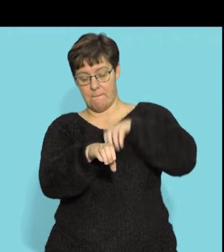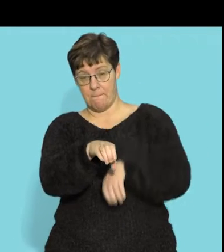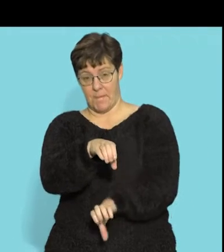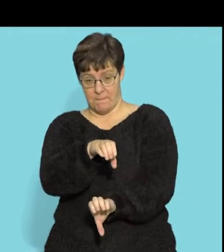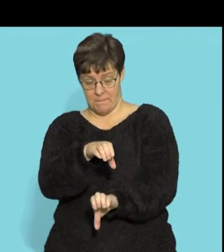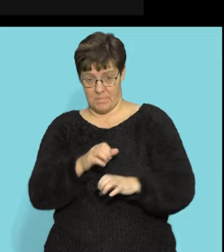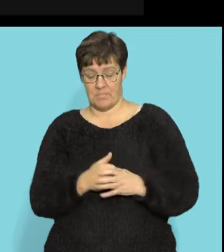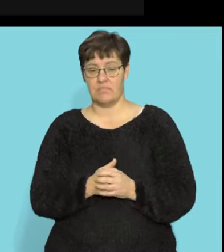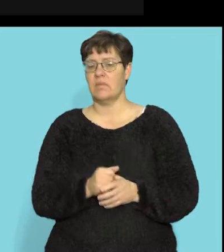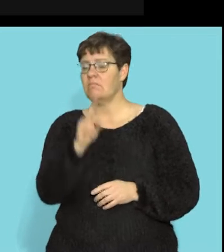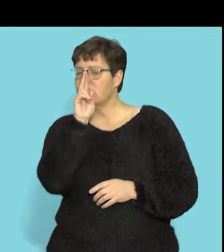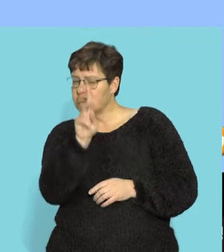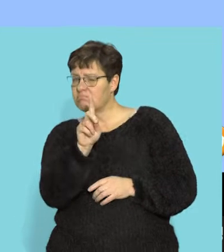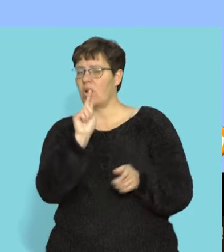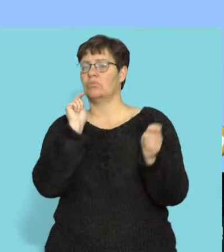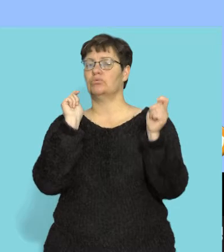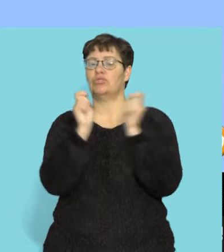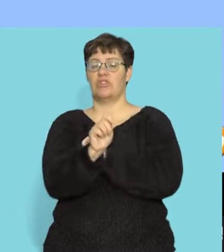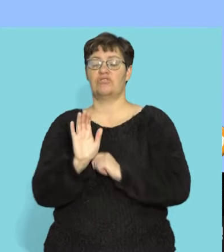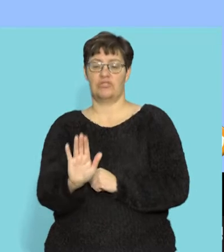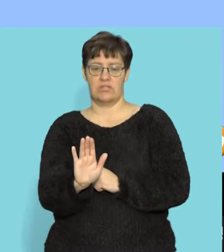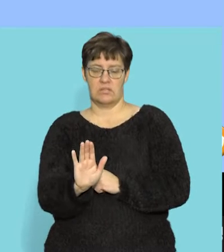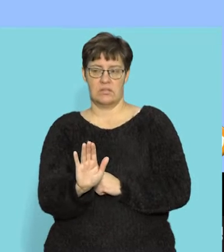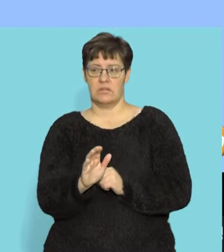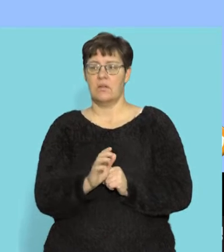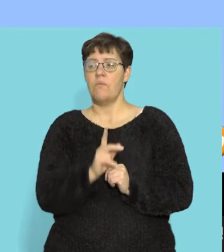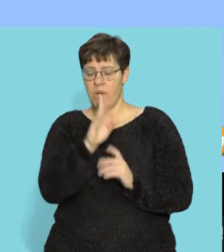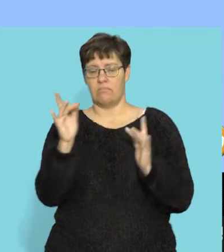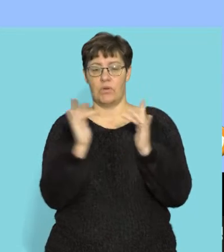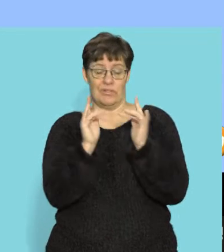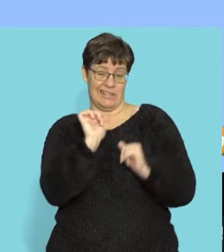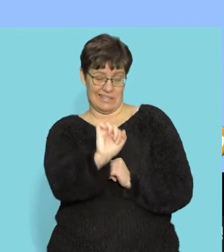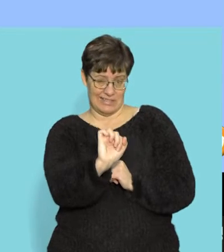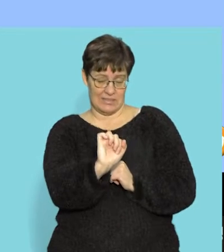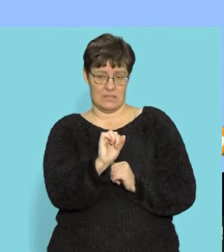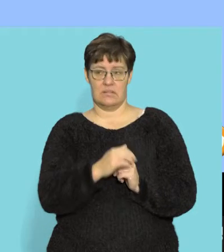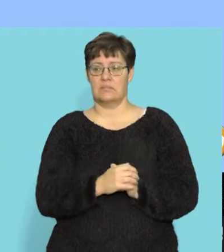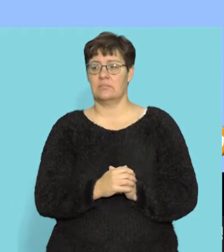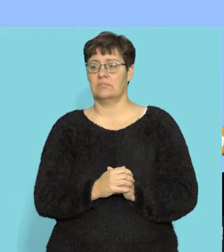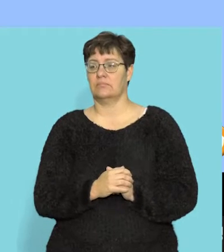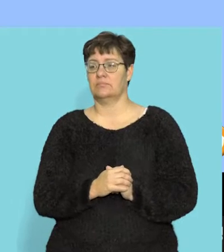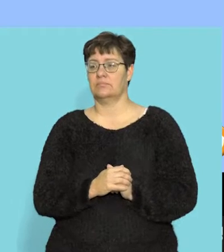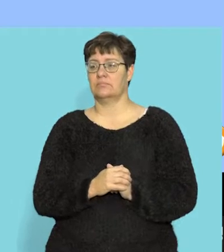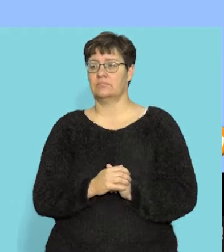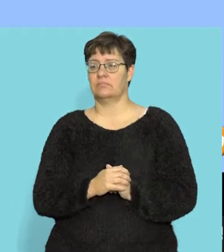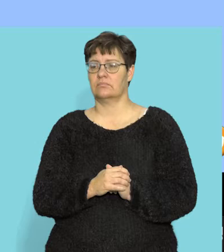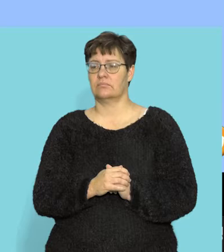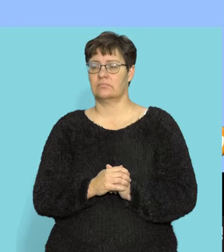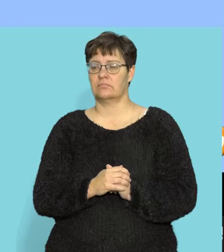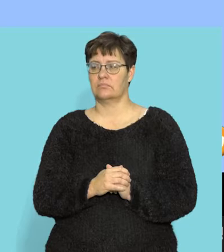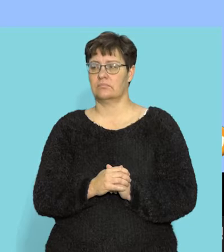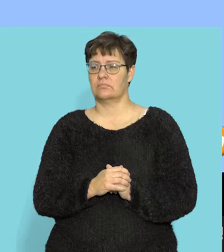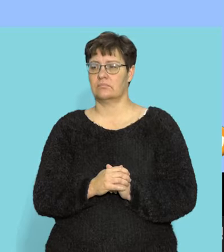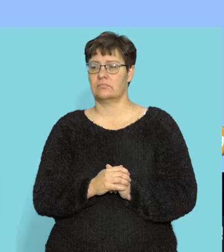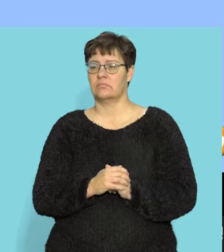then we can go on to change the number of light bulbs that are connected in parallel, right?